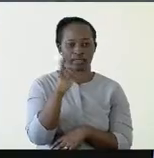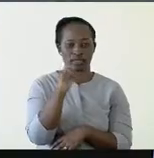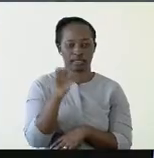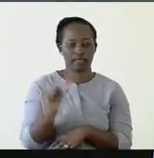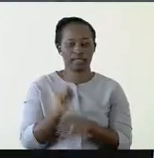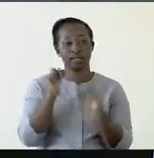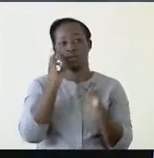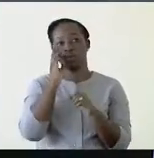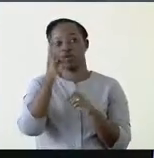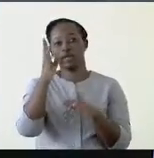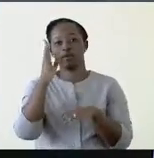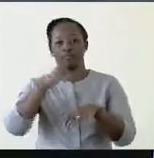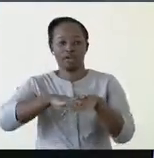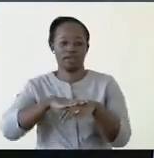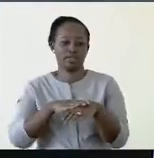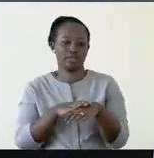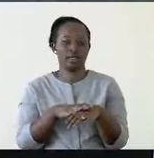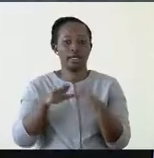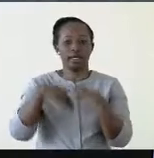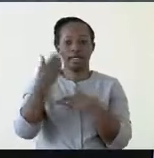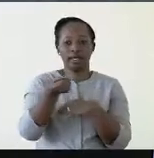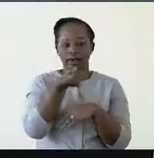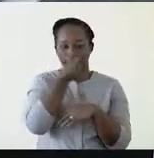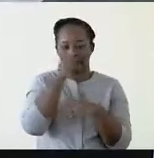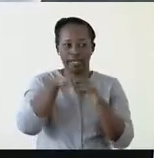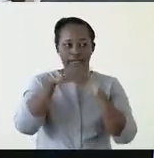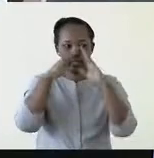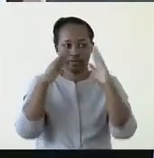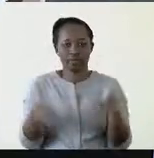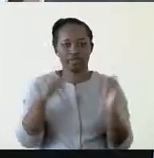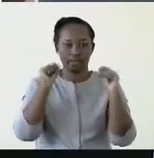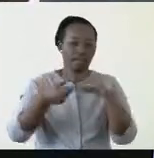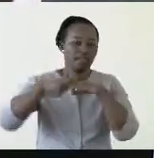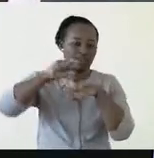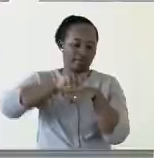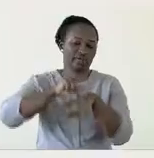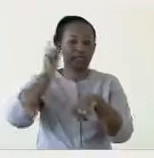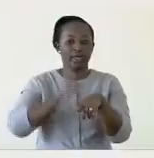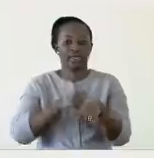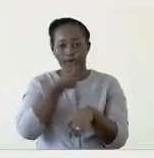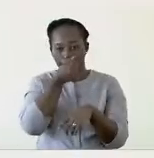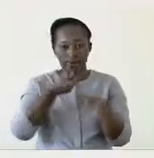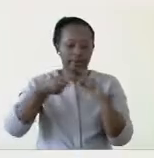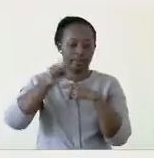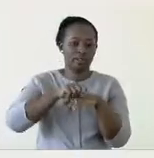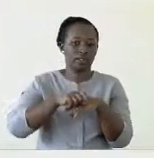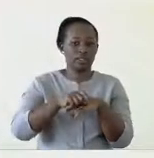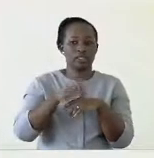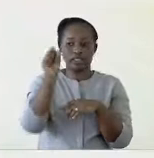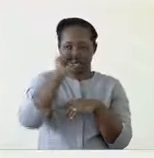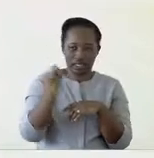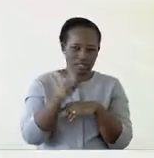plate or a hot object. The temperature in the house can be increased. Once it increases, it is going to be detected as a